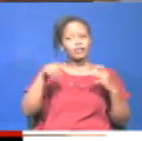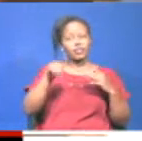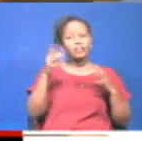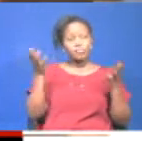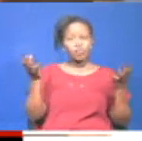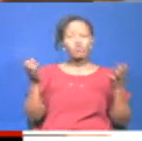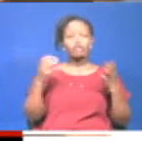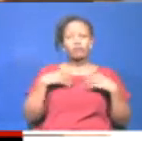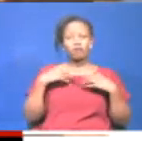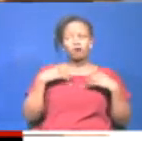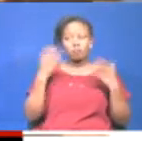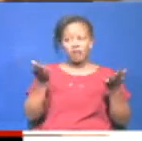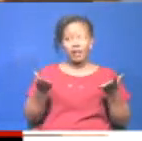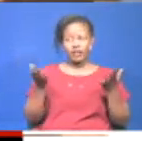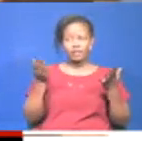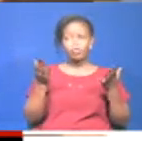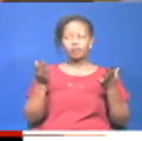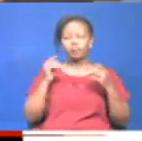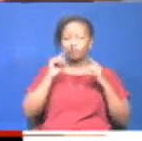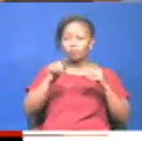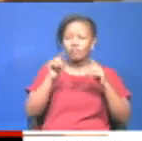yake na